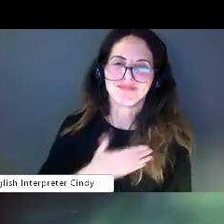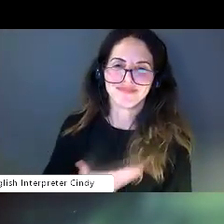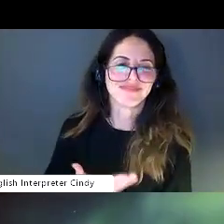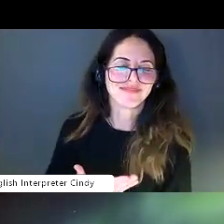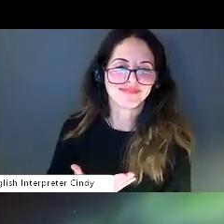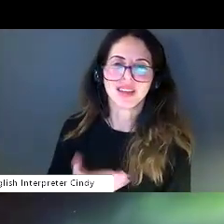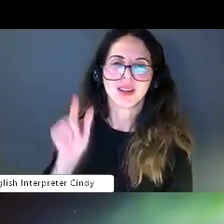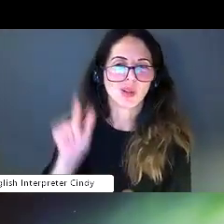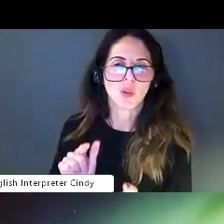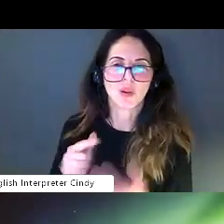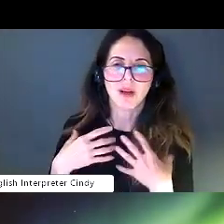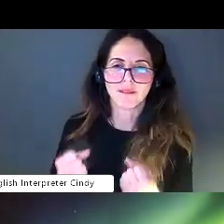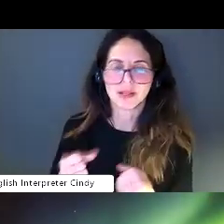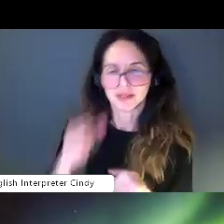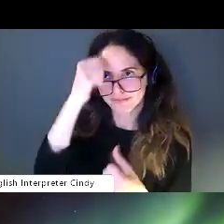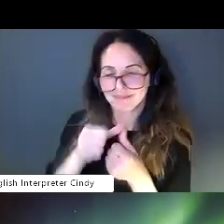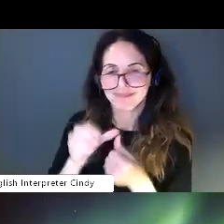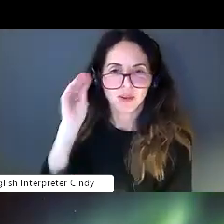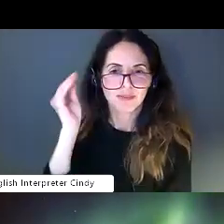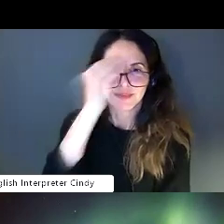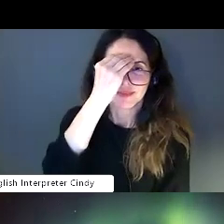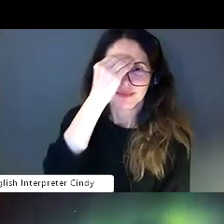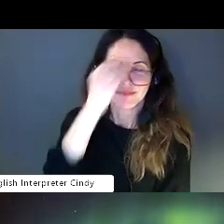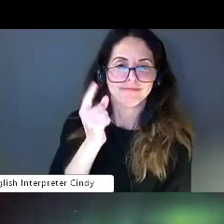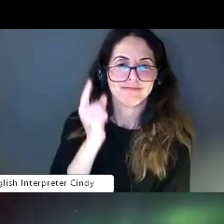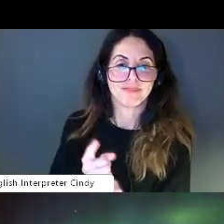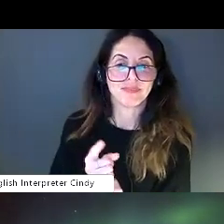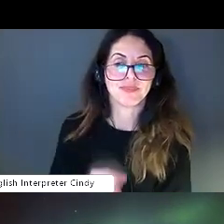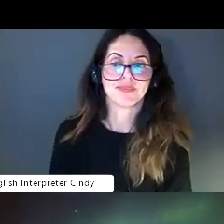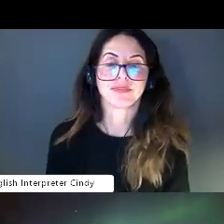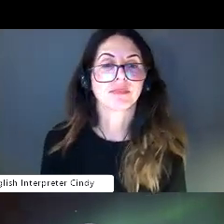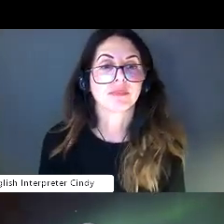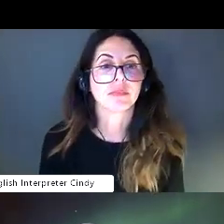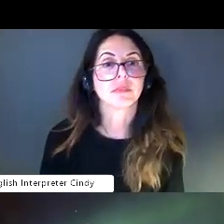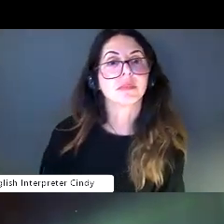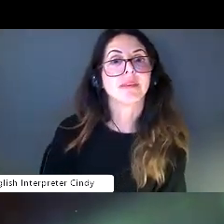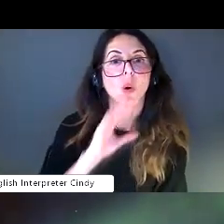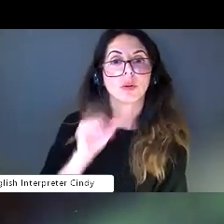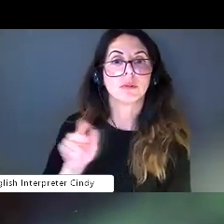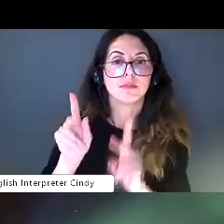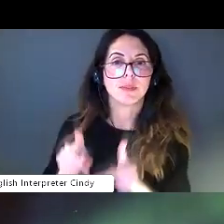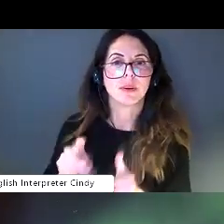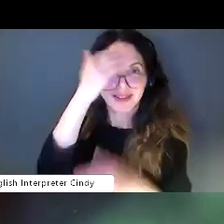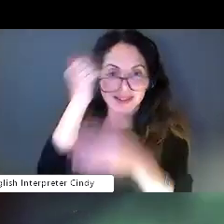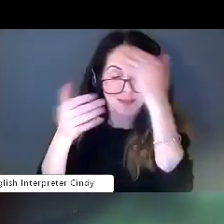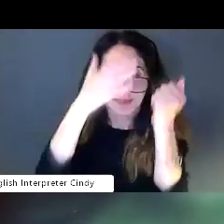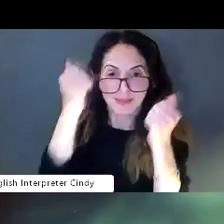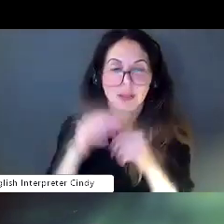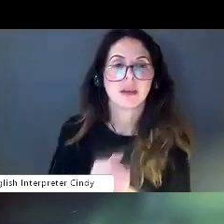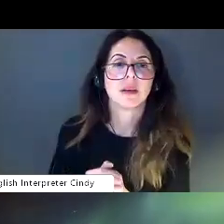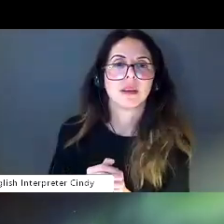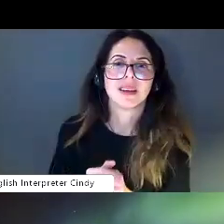accuracy. Among older adults with a form of dementia, like Alzheimer's disease, memory performance further